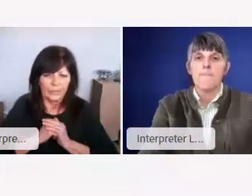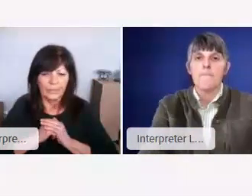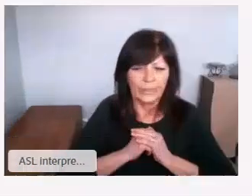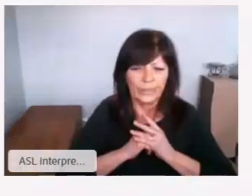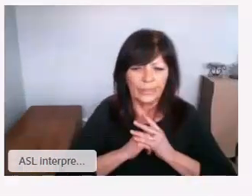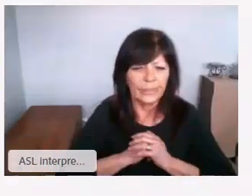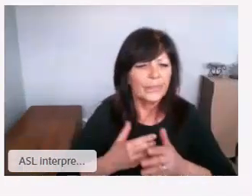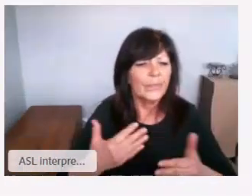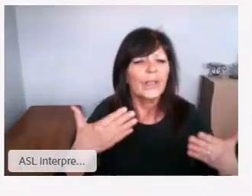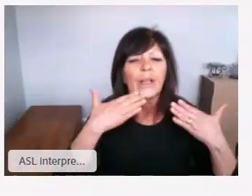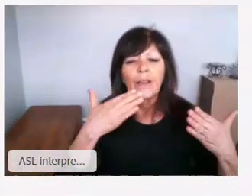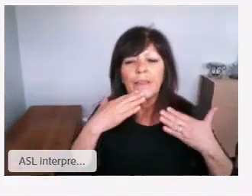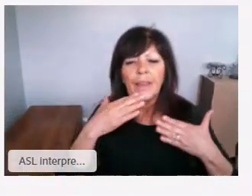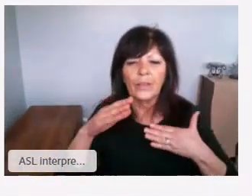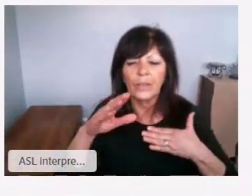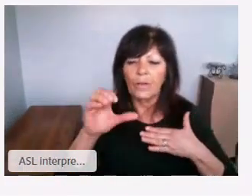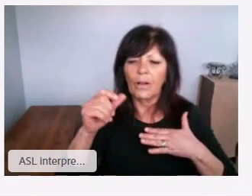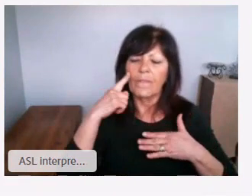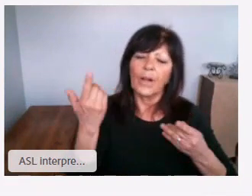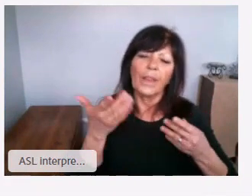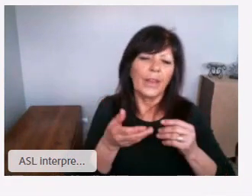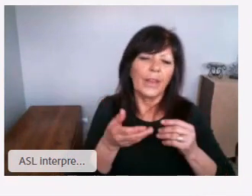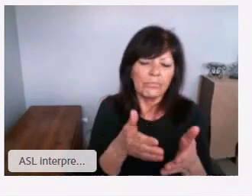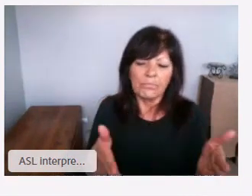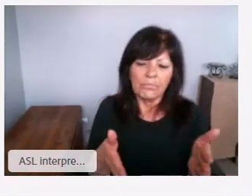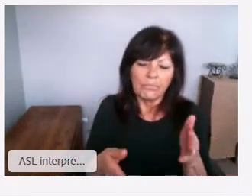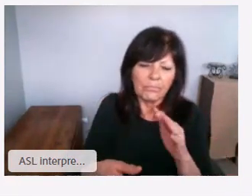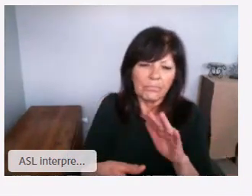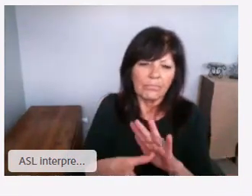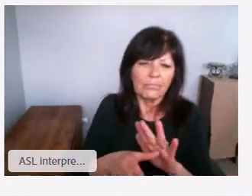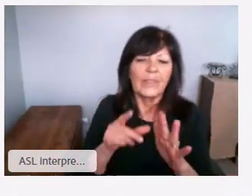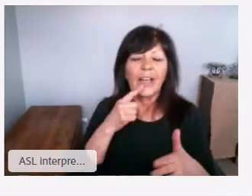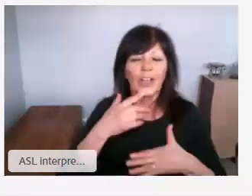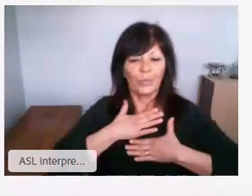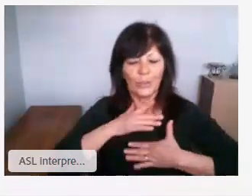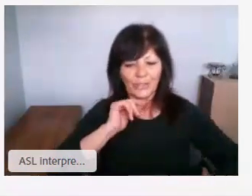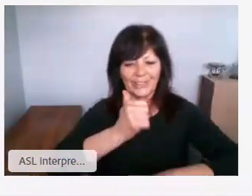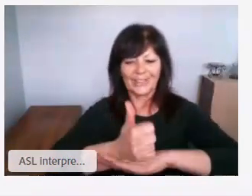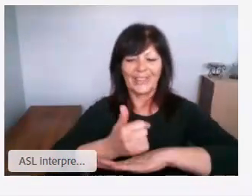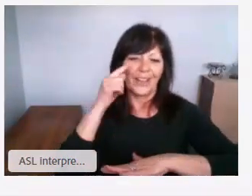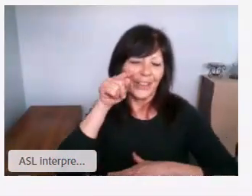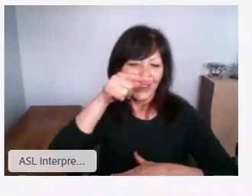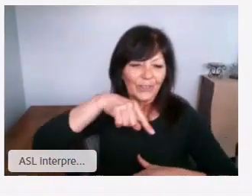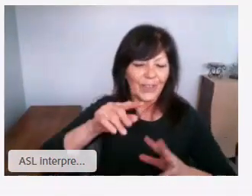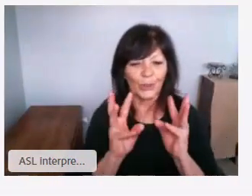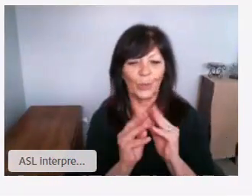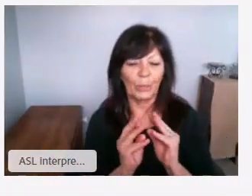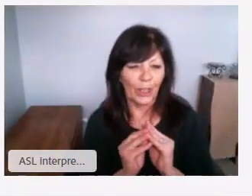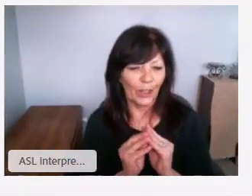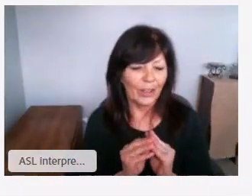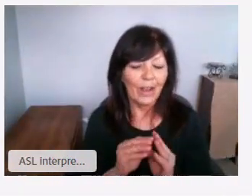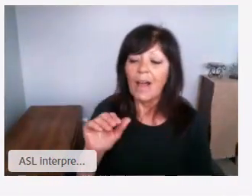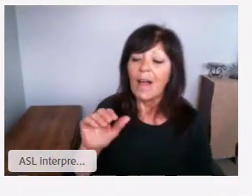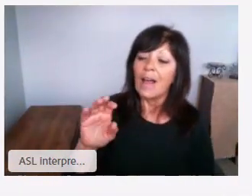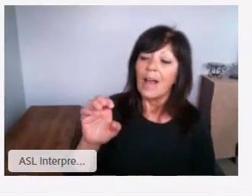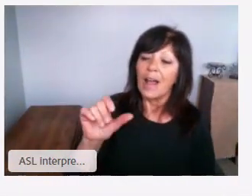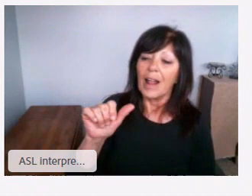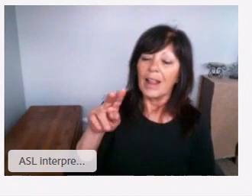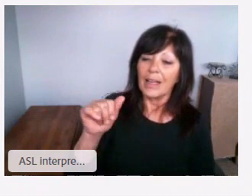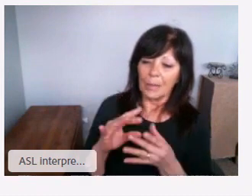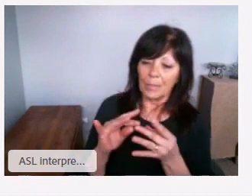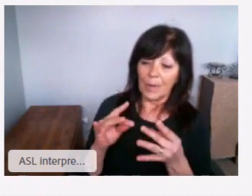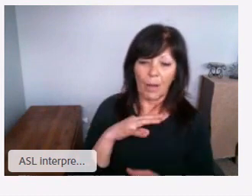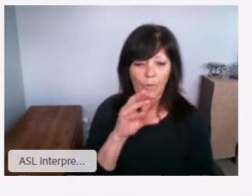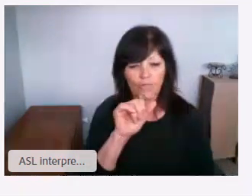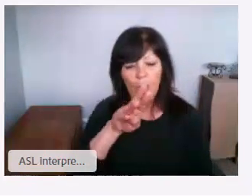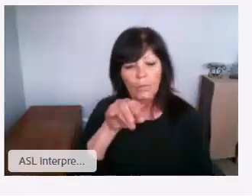Thank you, Elina, for the overview. I really appreciate you setting the stage for this webinar. As Elina mentioned, I am Rob Jones. I'm the